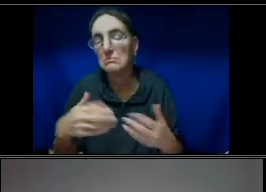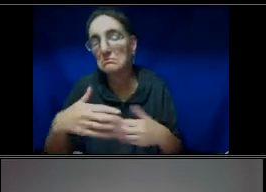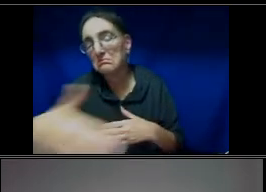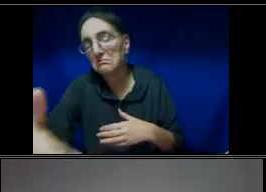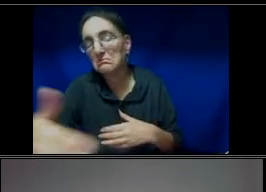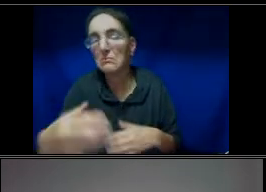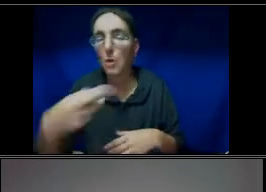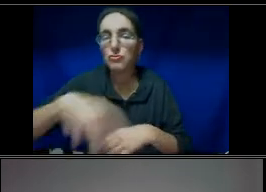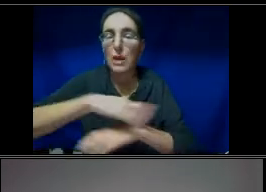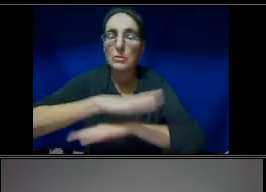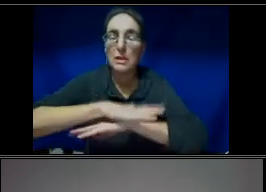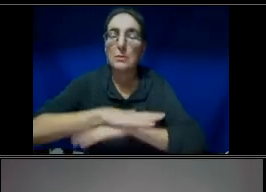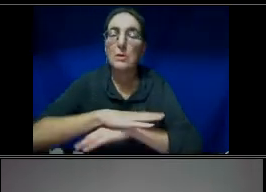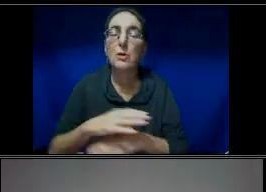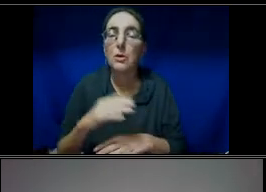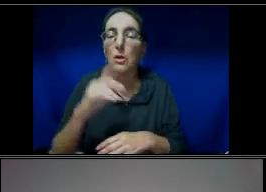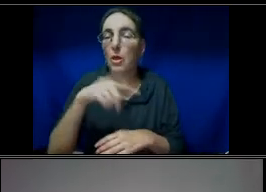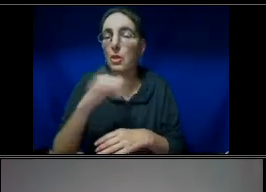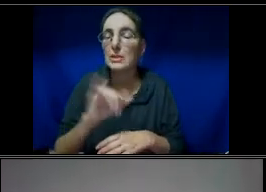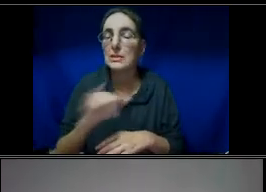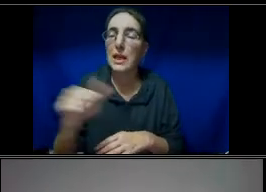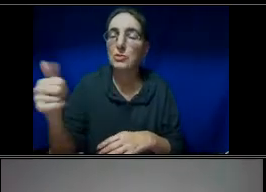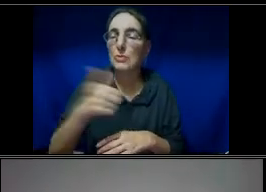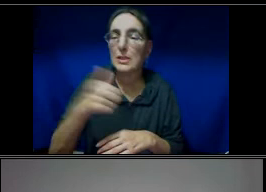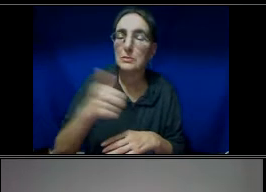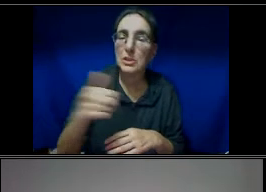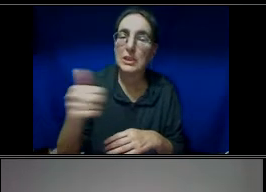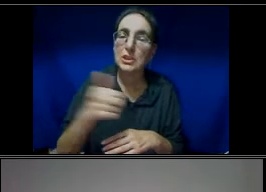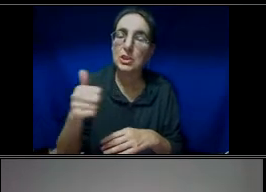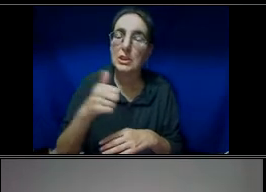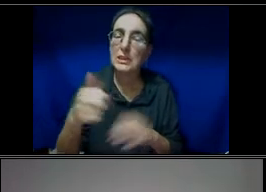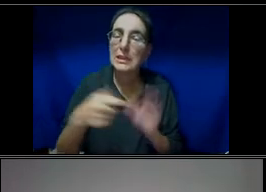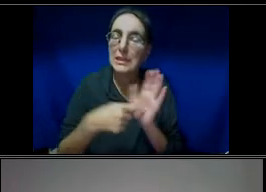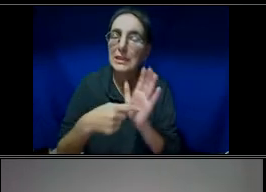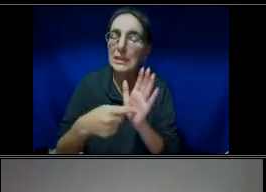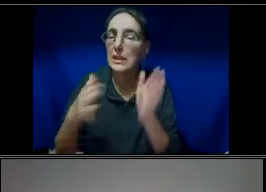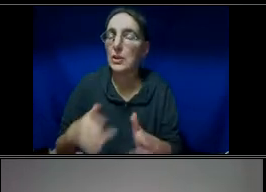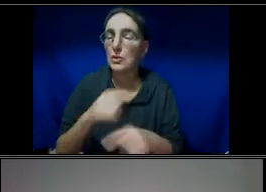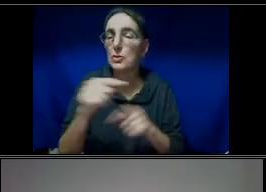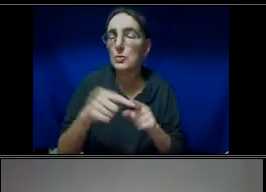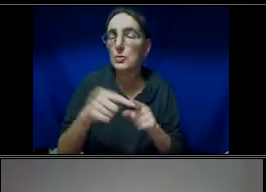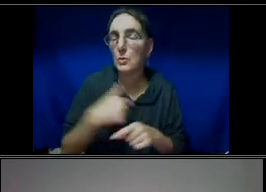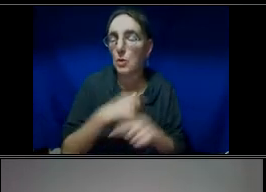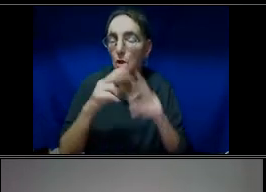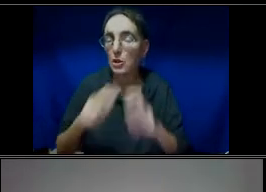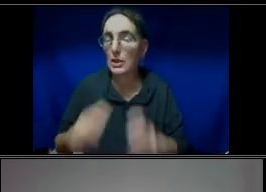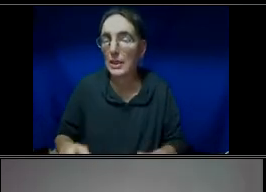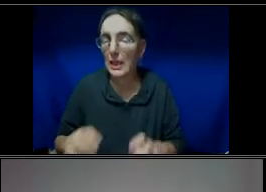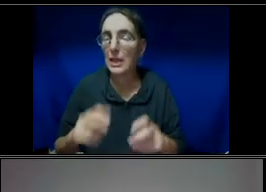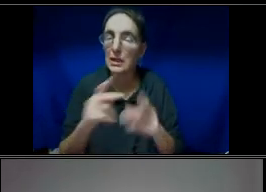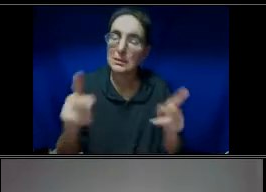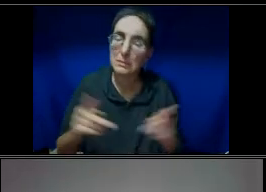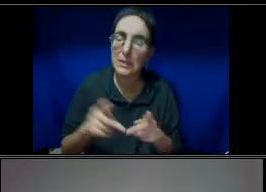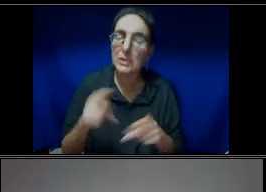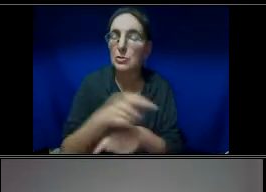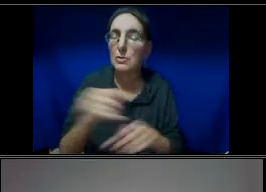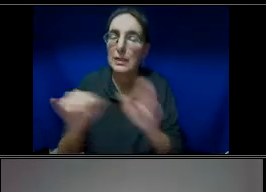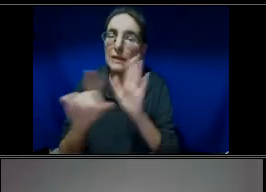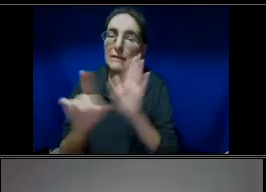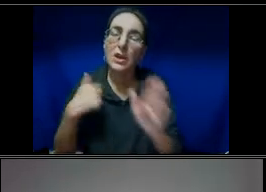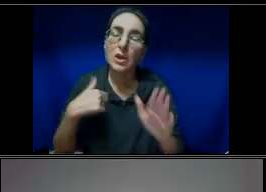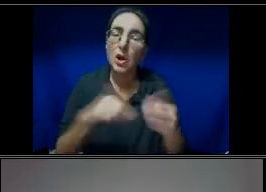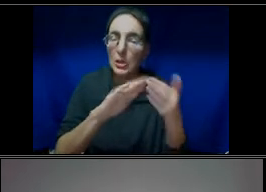looks at transportation indicators when we're kind of looking at a space to identify our communities